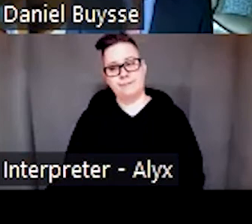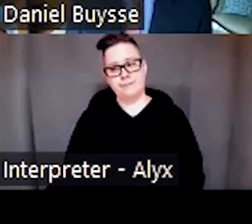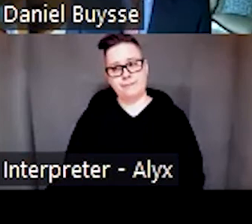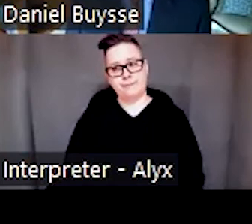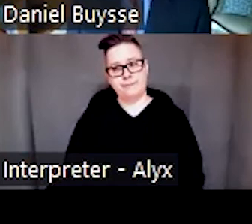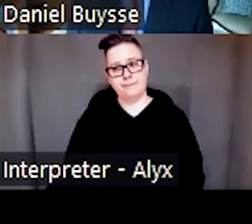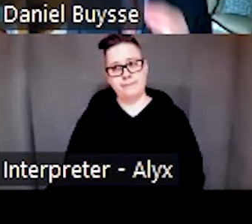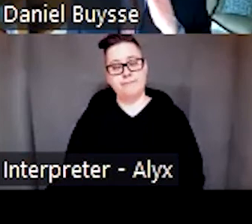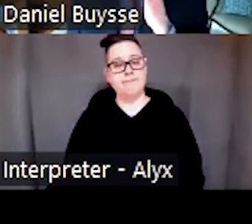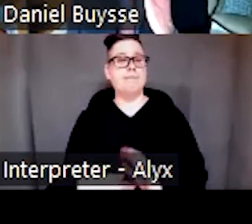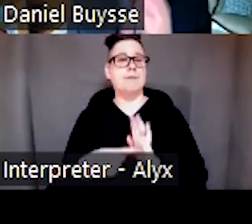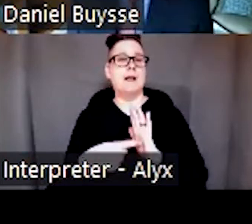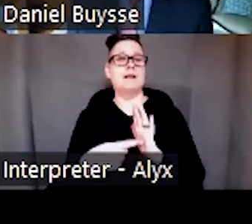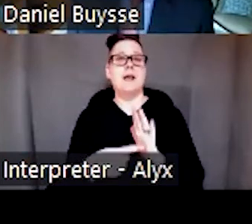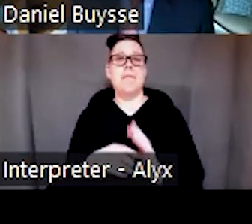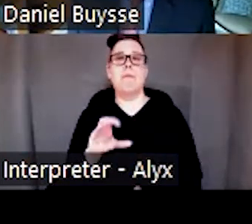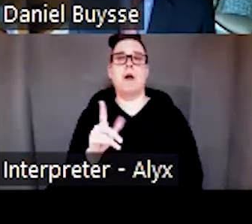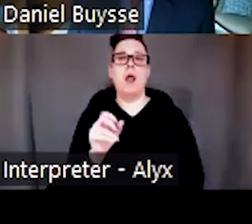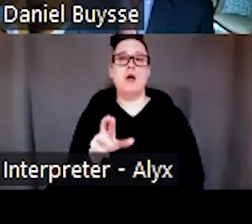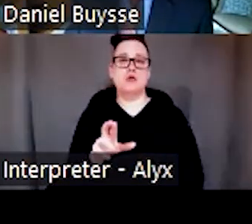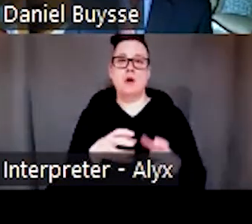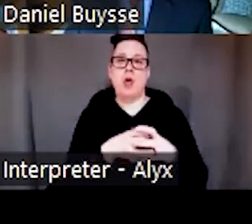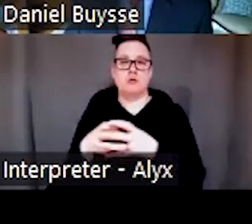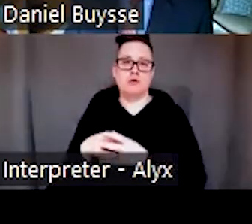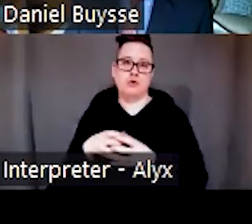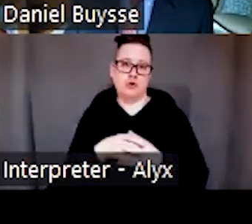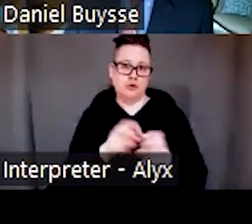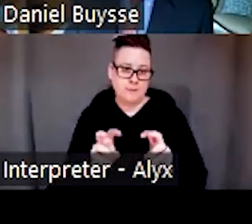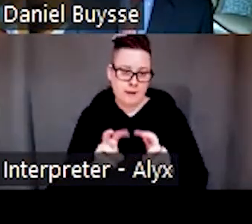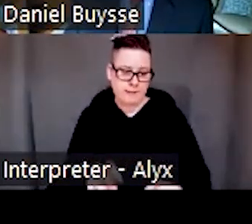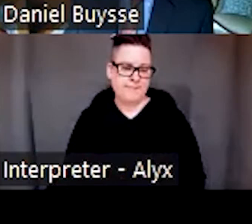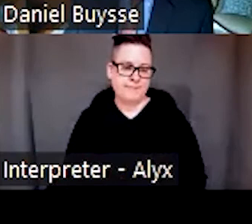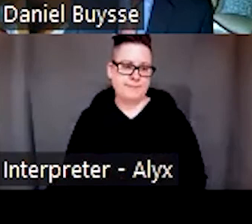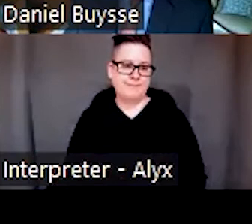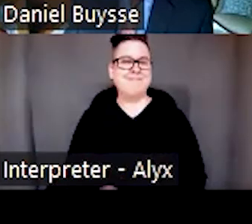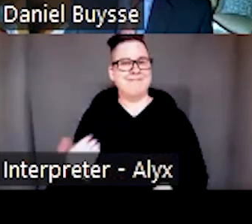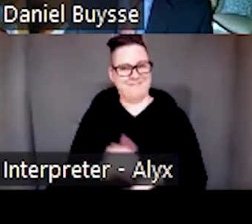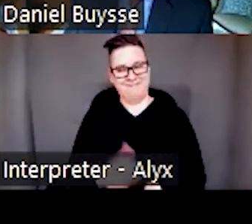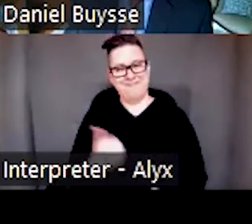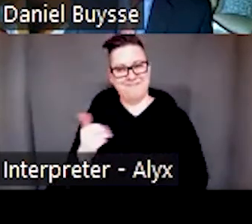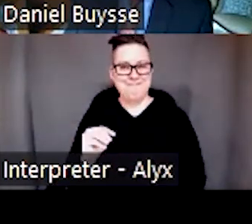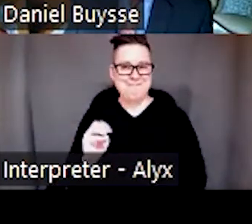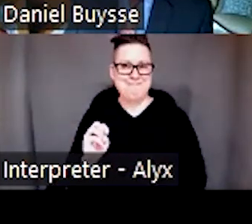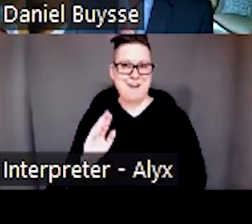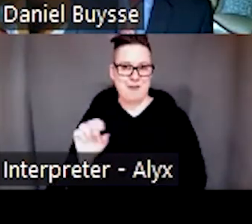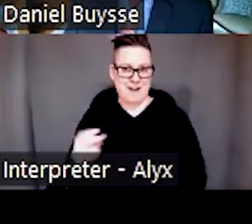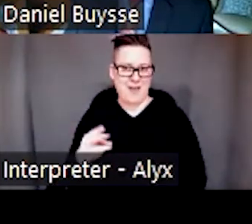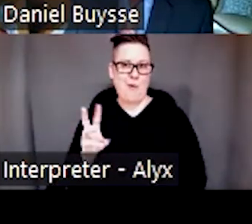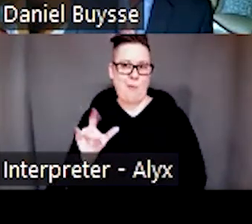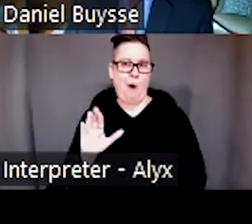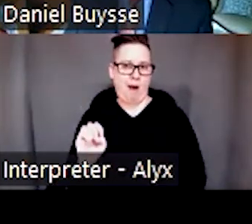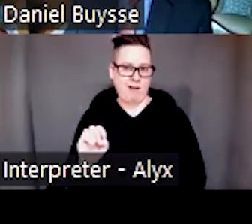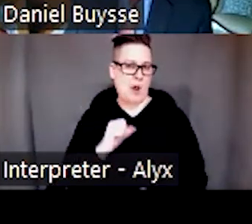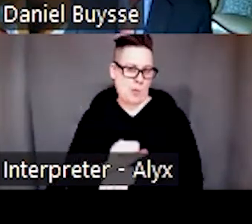An example of cluster analyses. Again, I work with my colleague Meredith Wallace on these and other